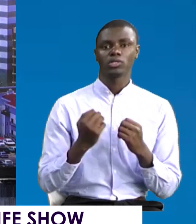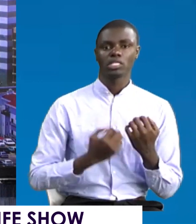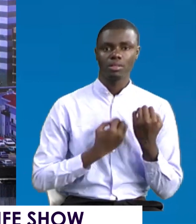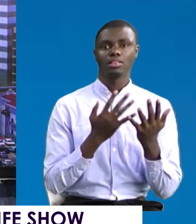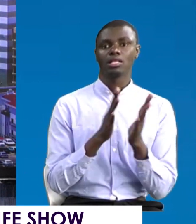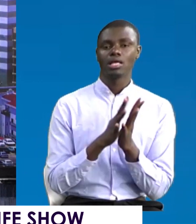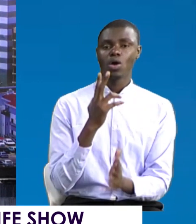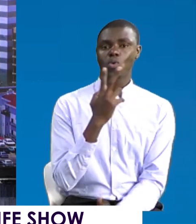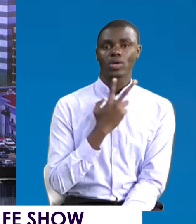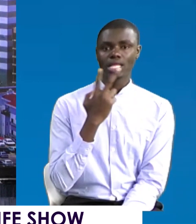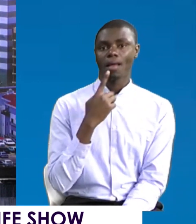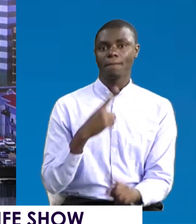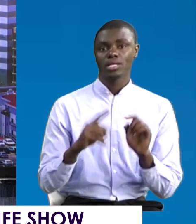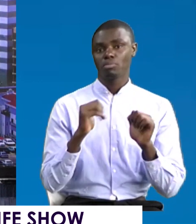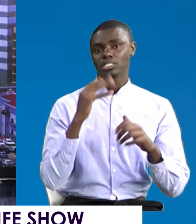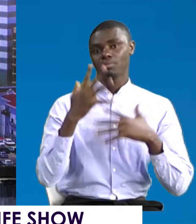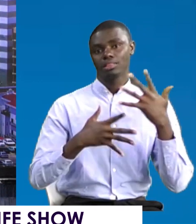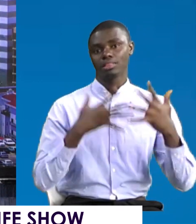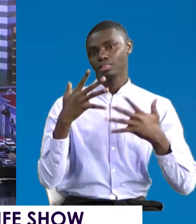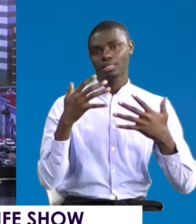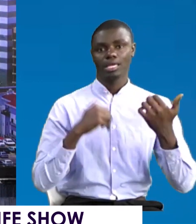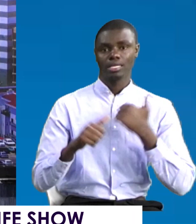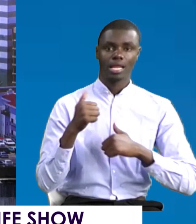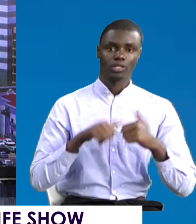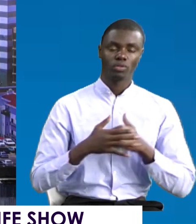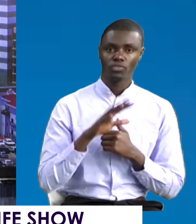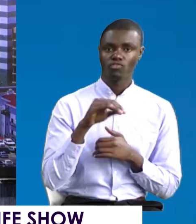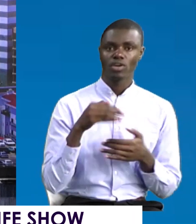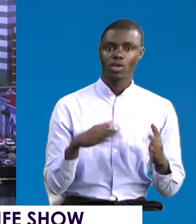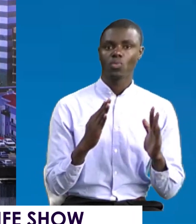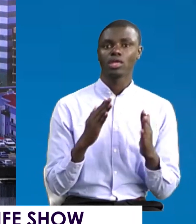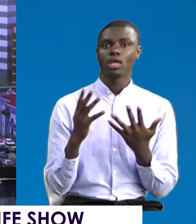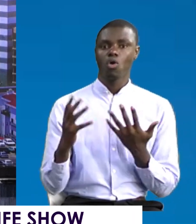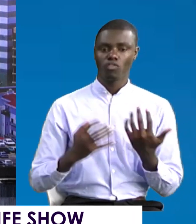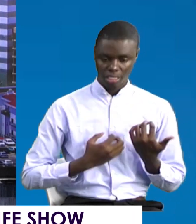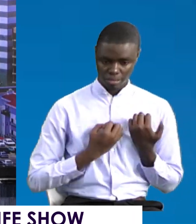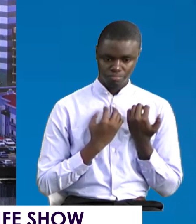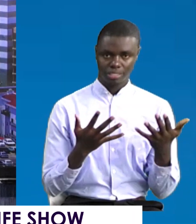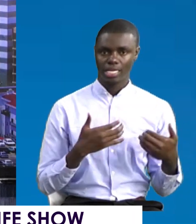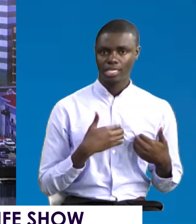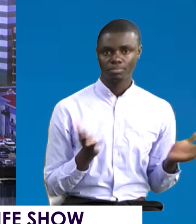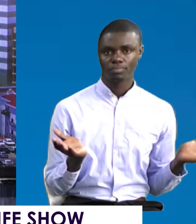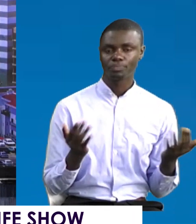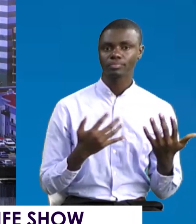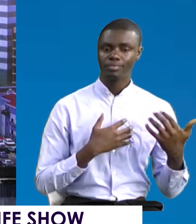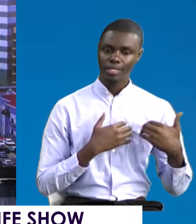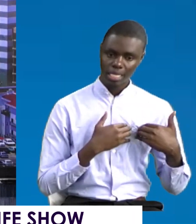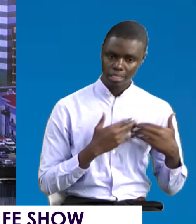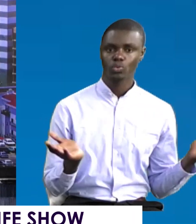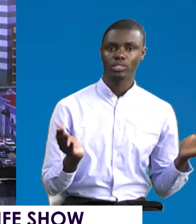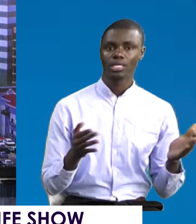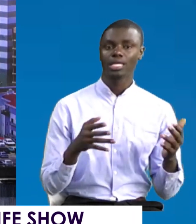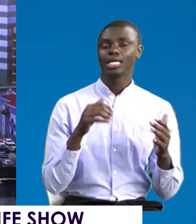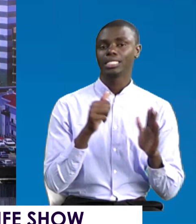their tongues, but at least you can speak with actions. Find a way of bringing it out. Ventilation